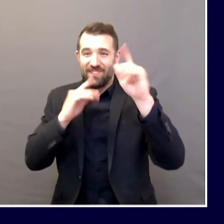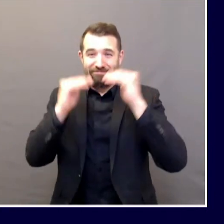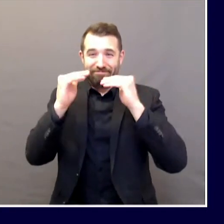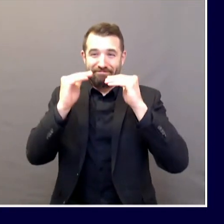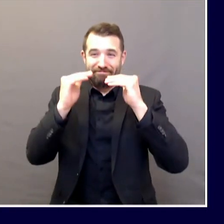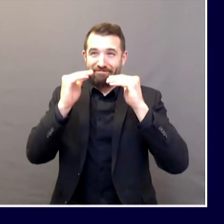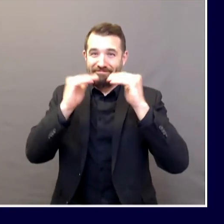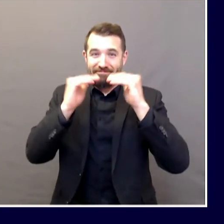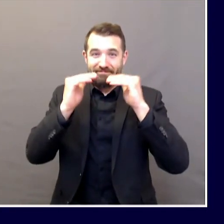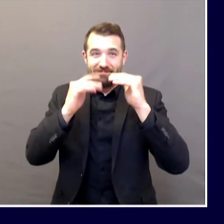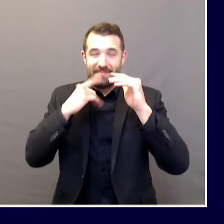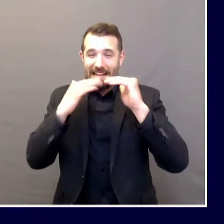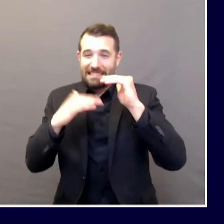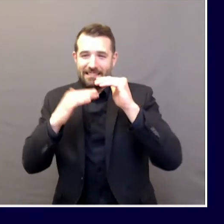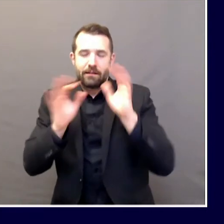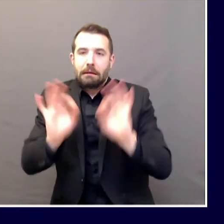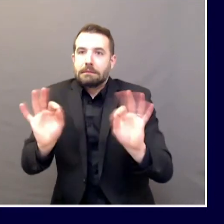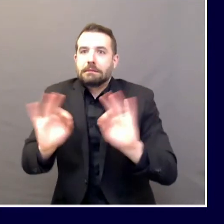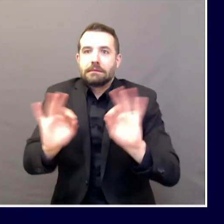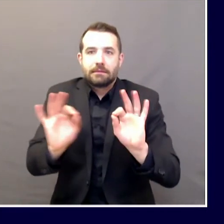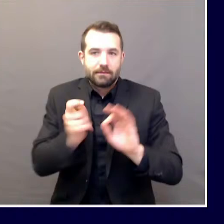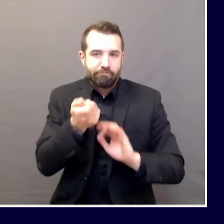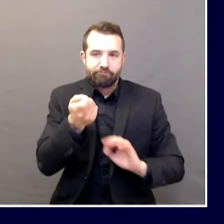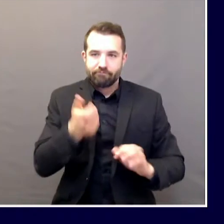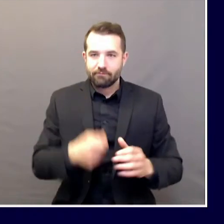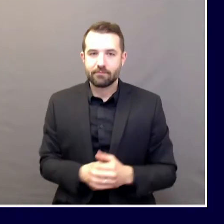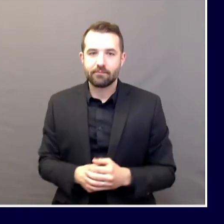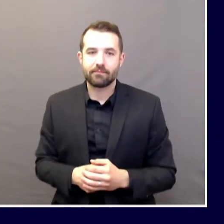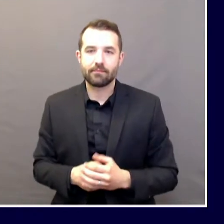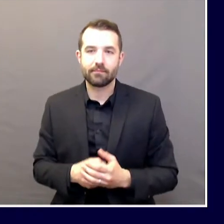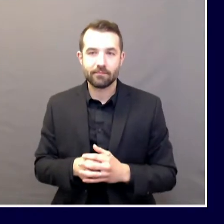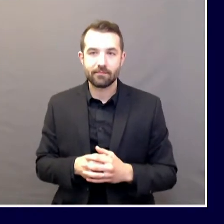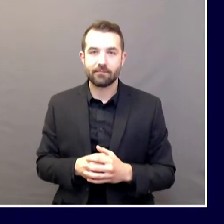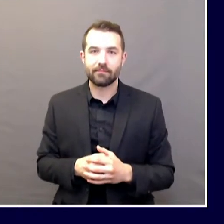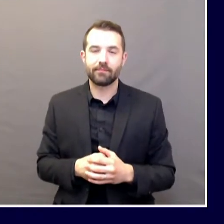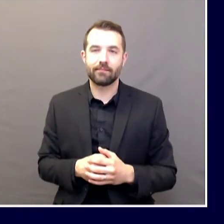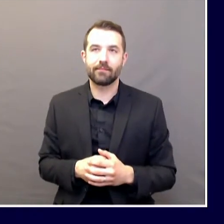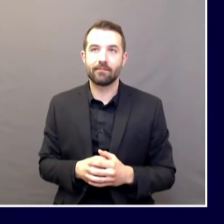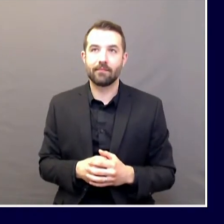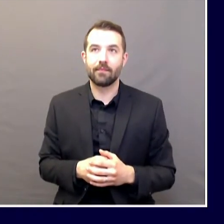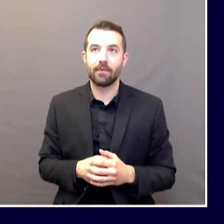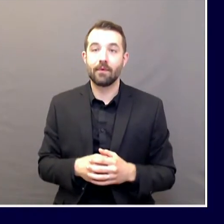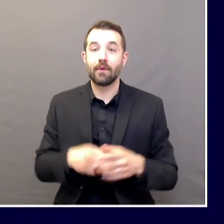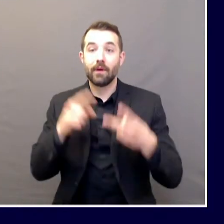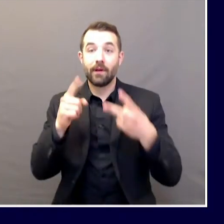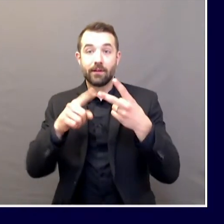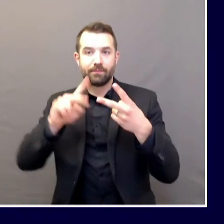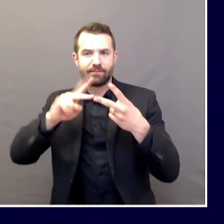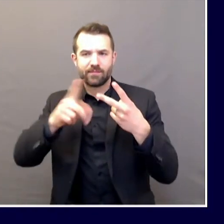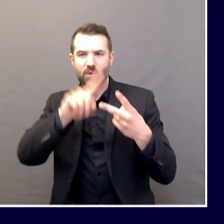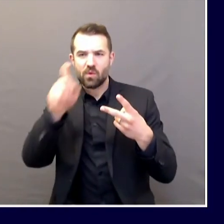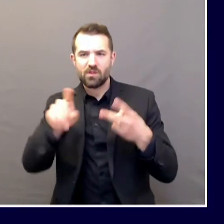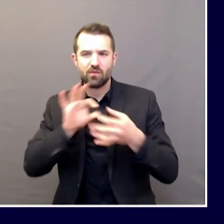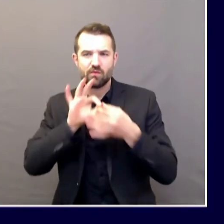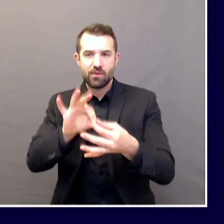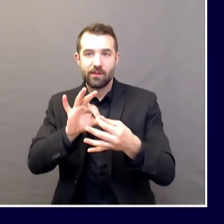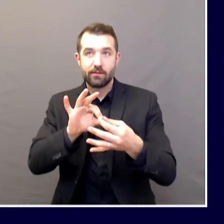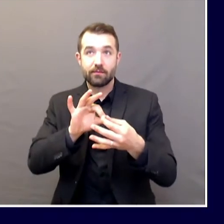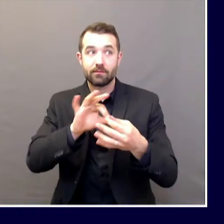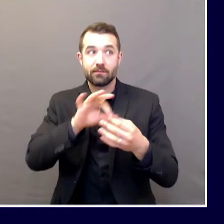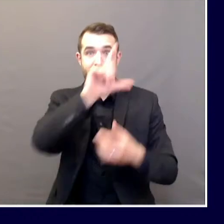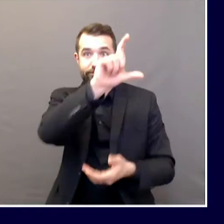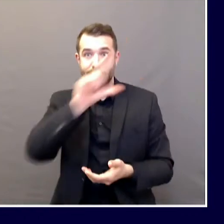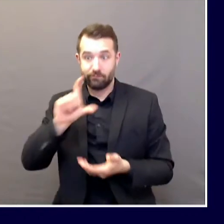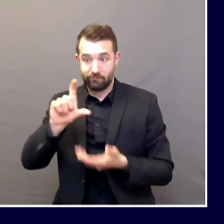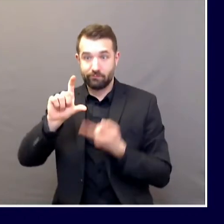supply. And speaking to vaccine allocation, is that based on population or is that based on